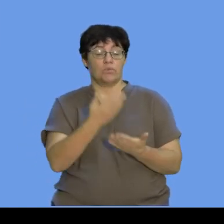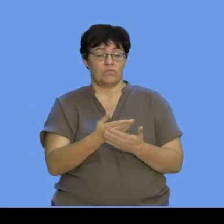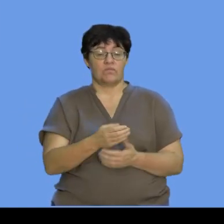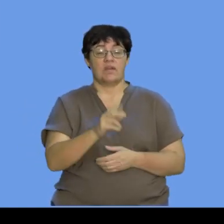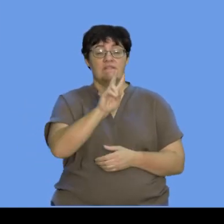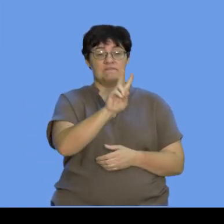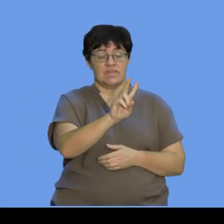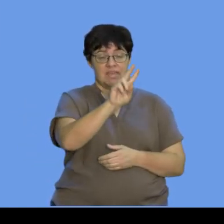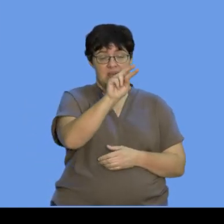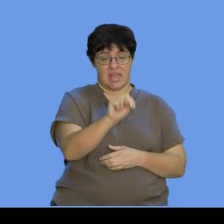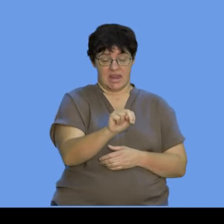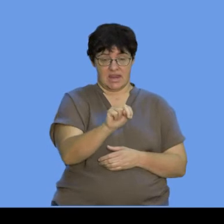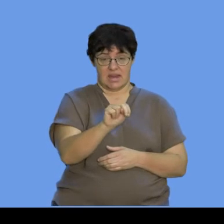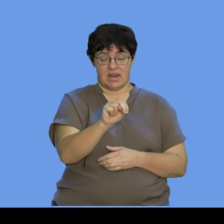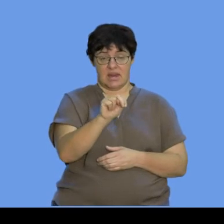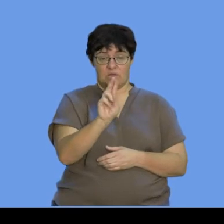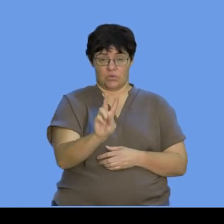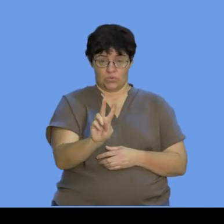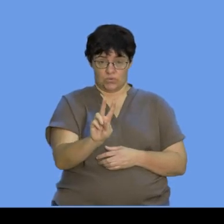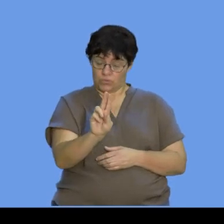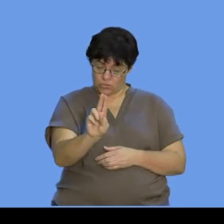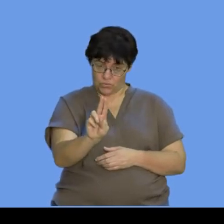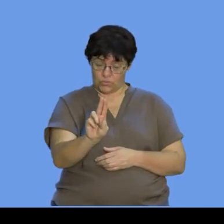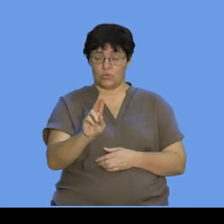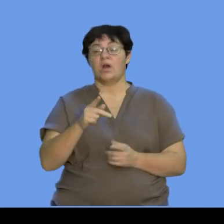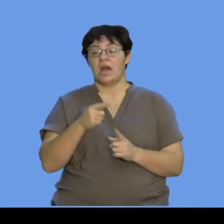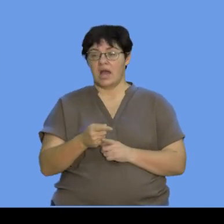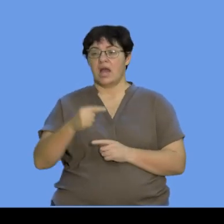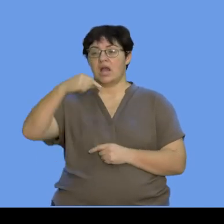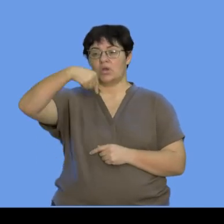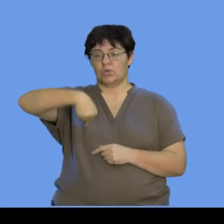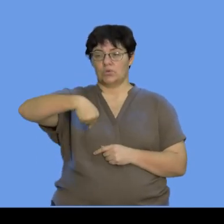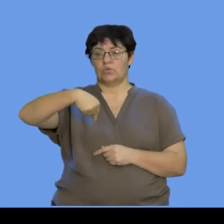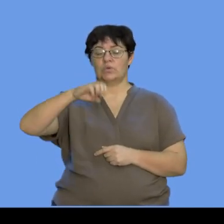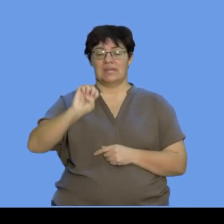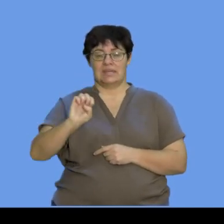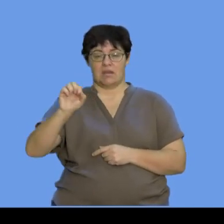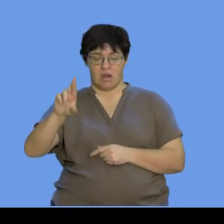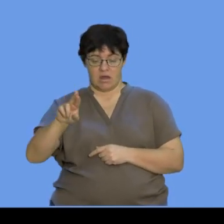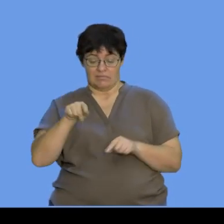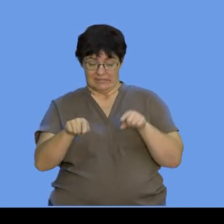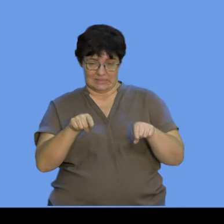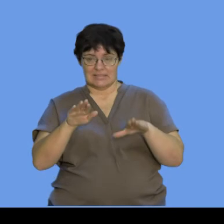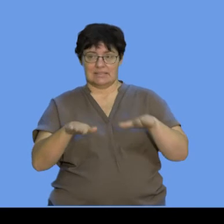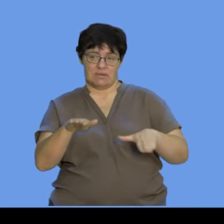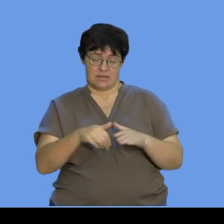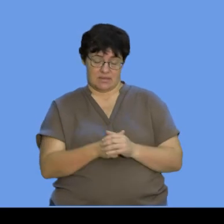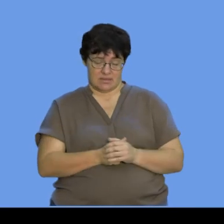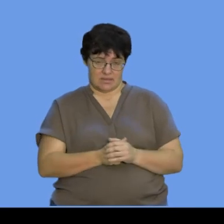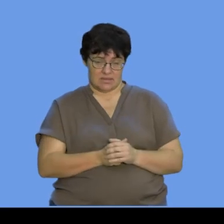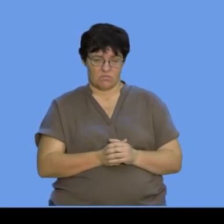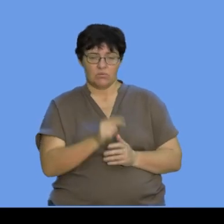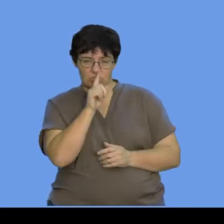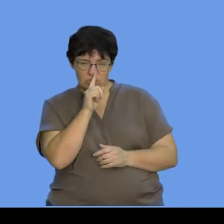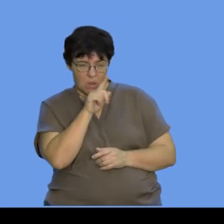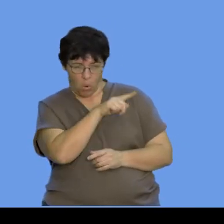that VNU and QER are similar, QER. Then I will see whether I